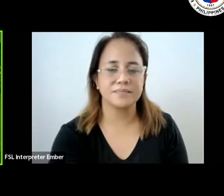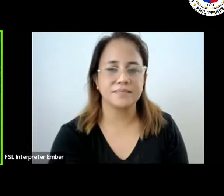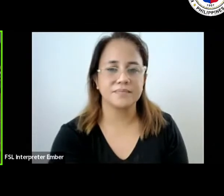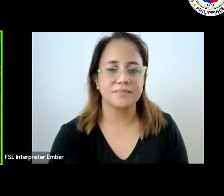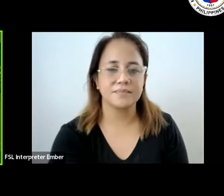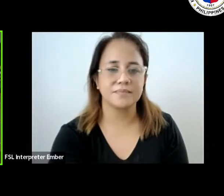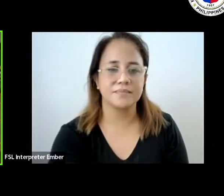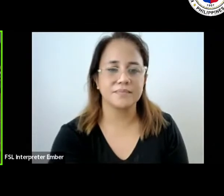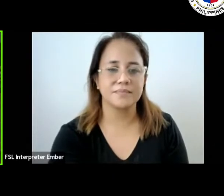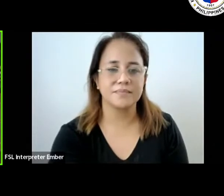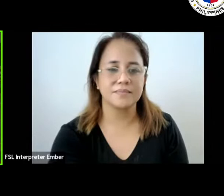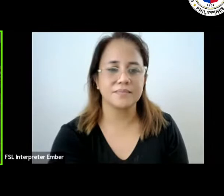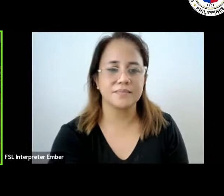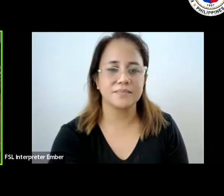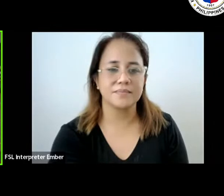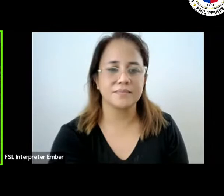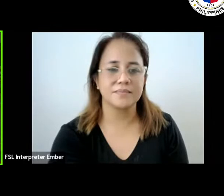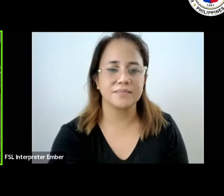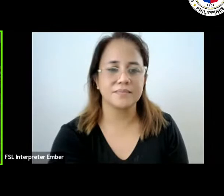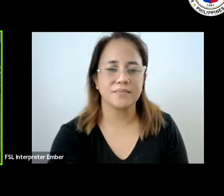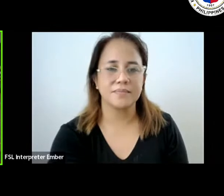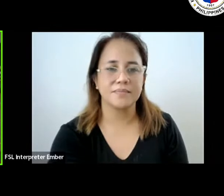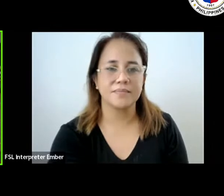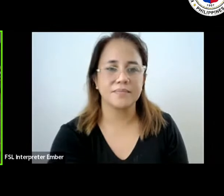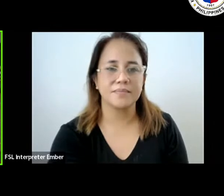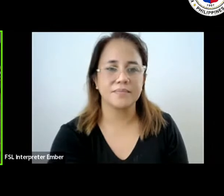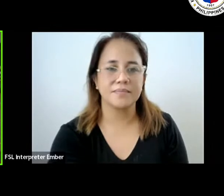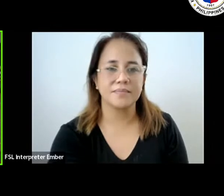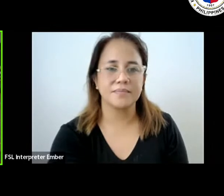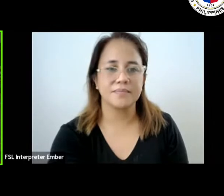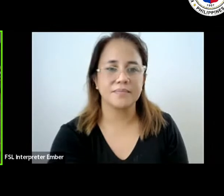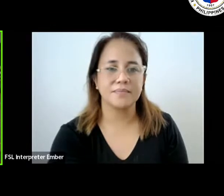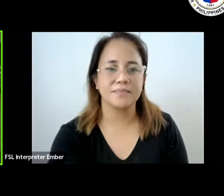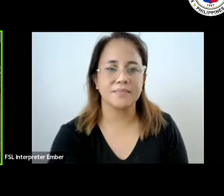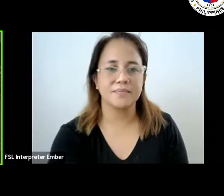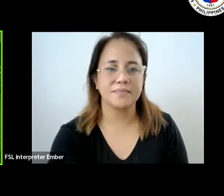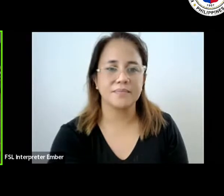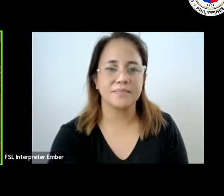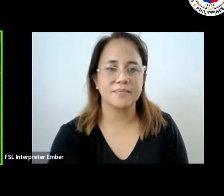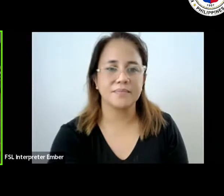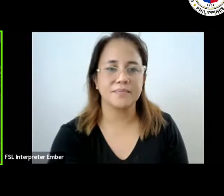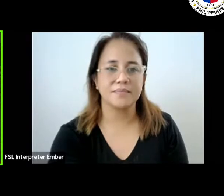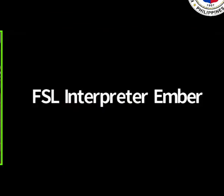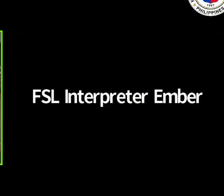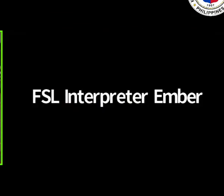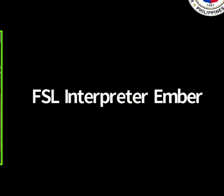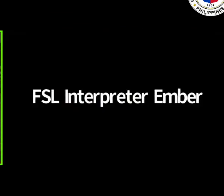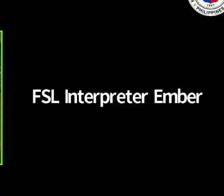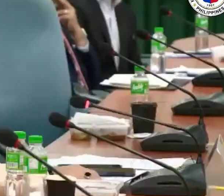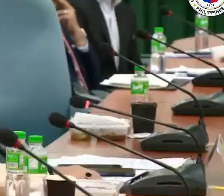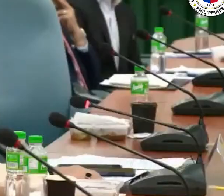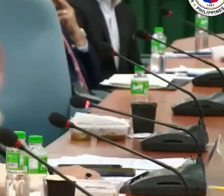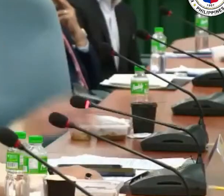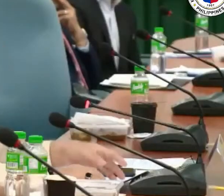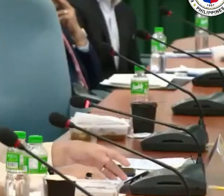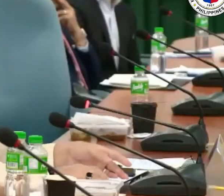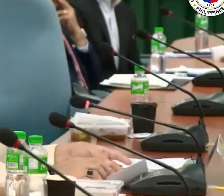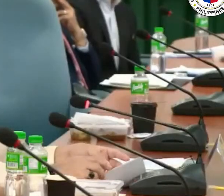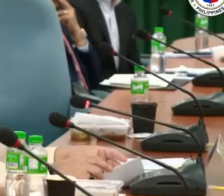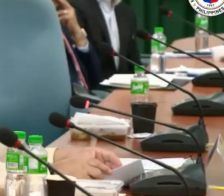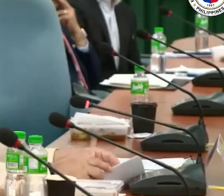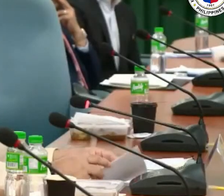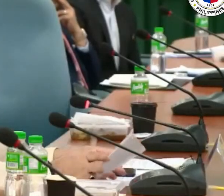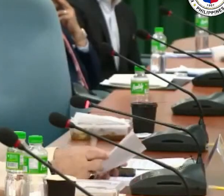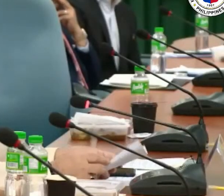I will urge everybody to, kasi alam niyo maraming gusto magsalita tungkol dito sa bagay na ito. Sa akin, bibigyan niyo lang briefly yung ano, then you